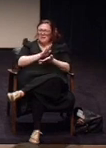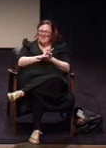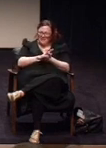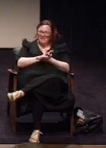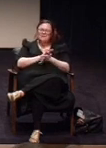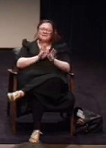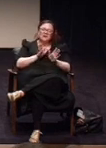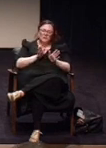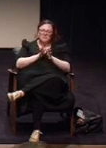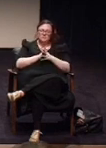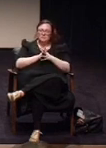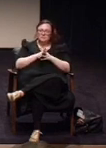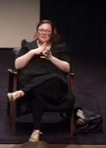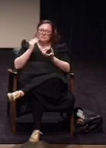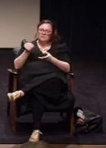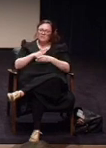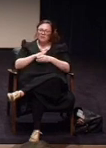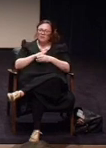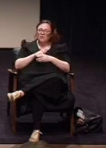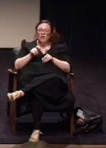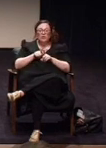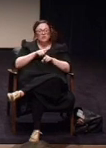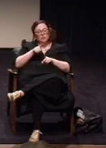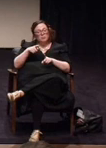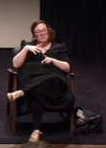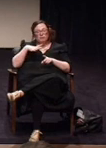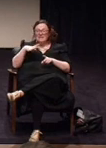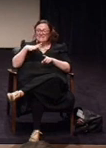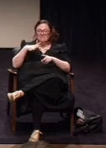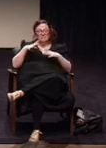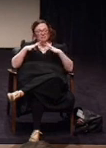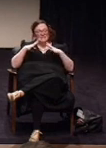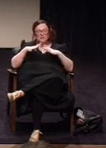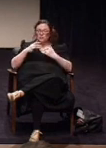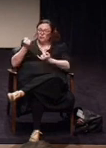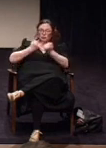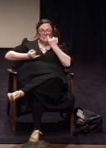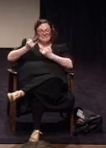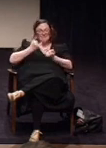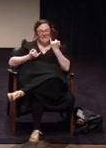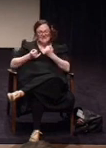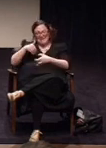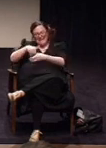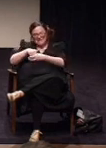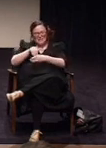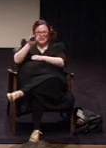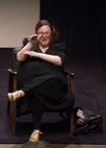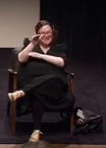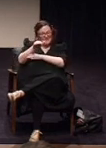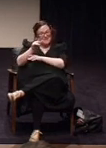them. And be ready to handle criticism. I mean, probably both from internal and